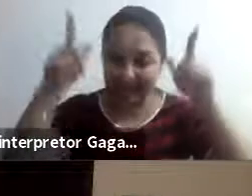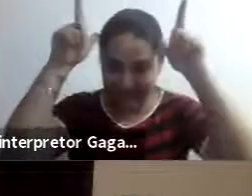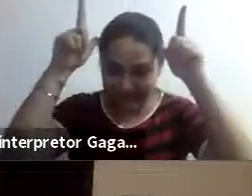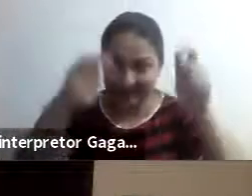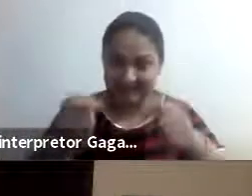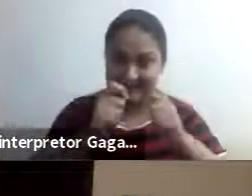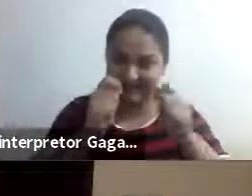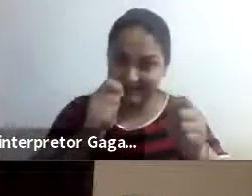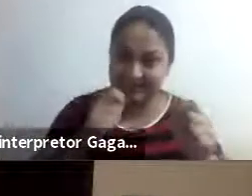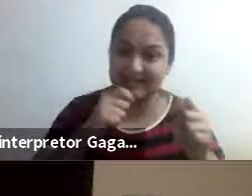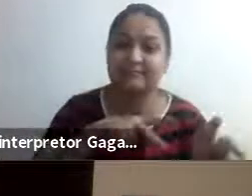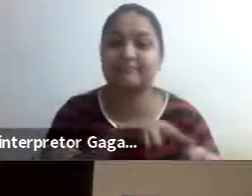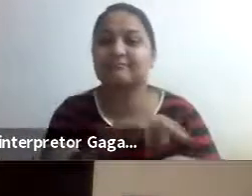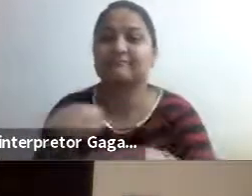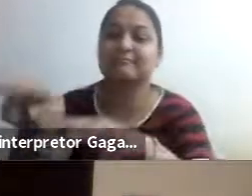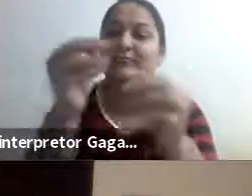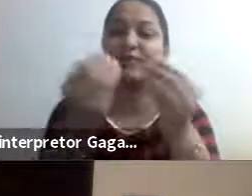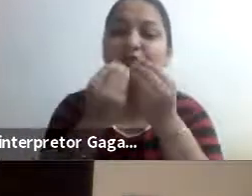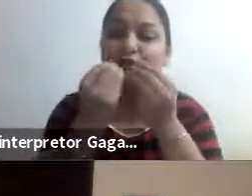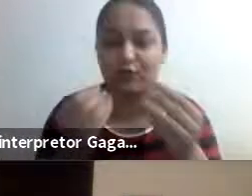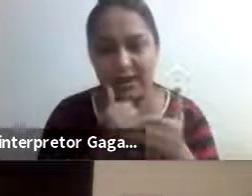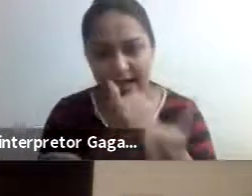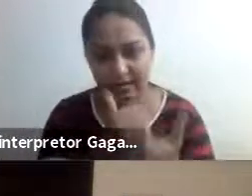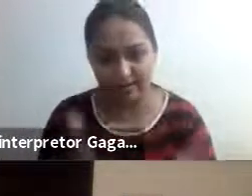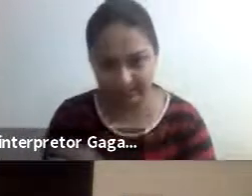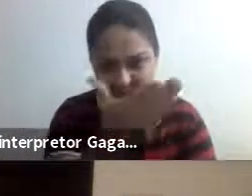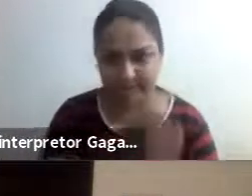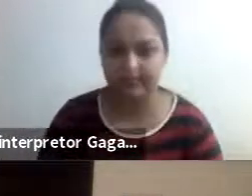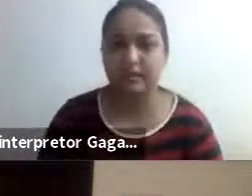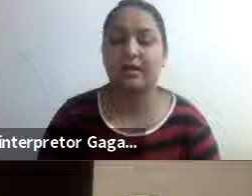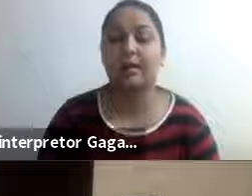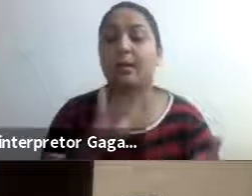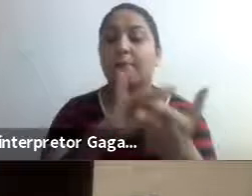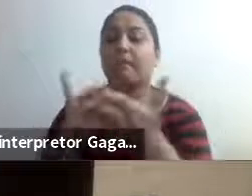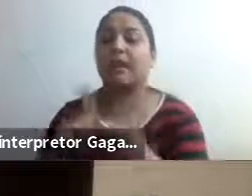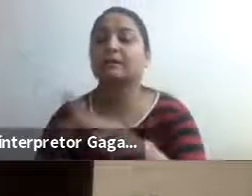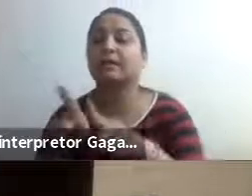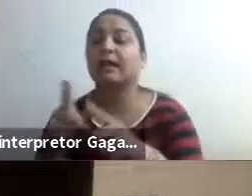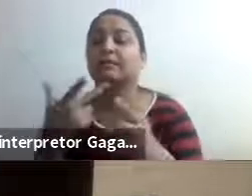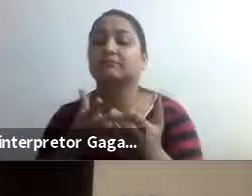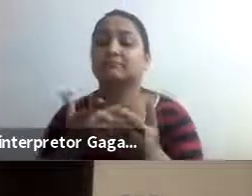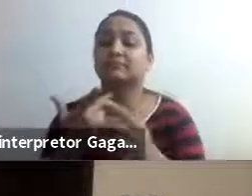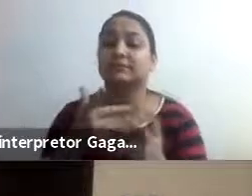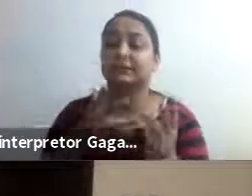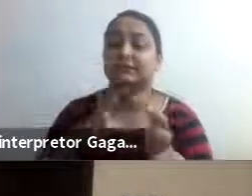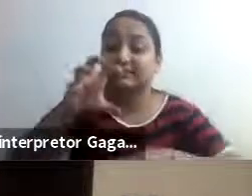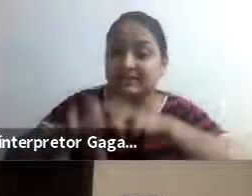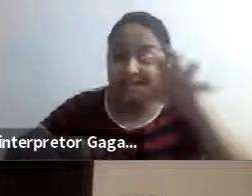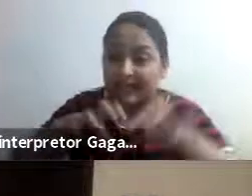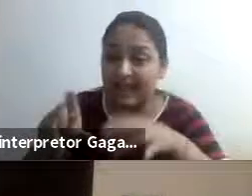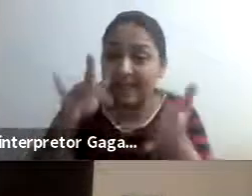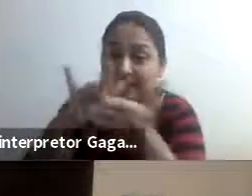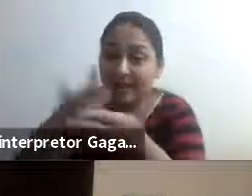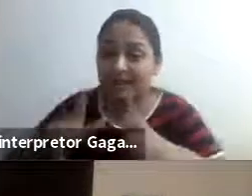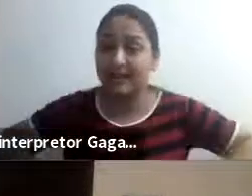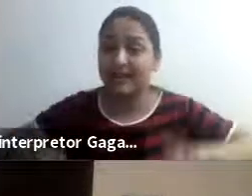was 8, but until she was 13 at least, she was taking the cattle out to graze. That was her responsibility. And every day they would